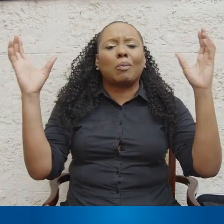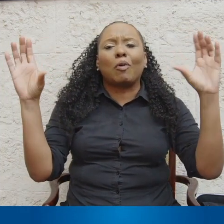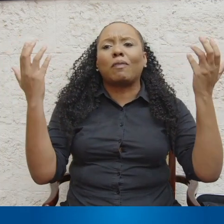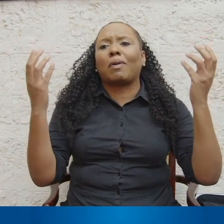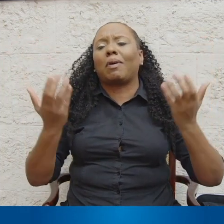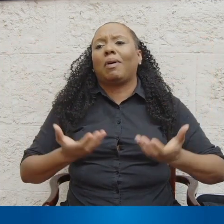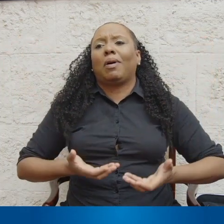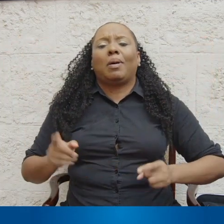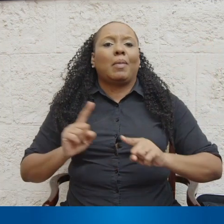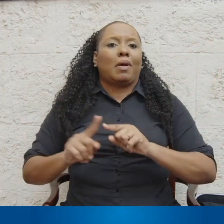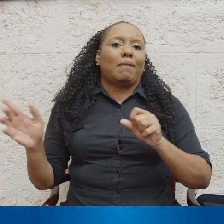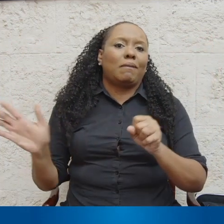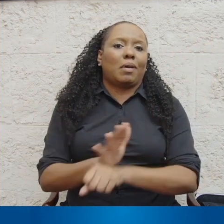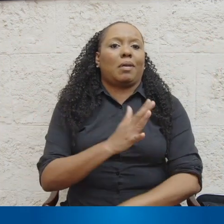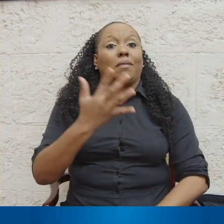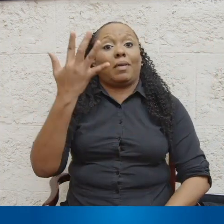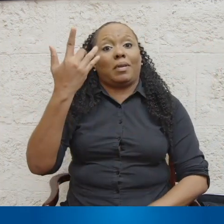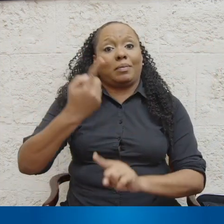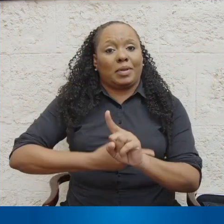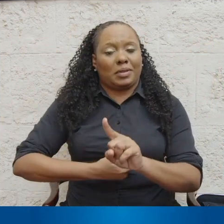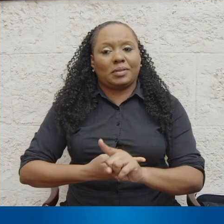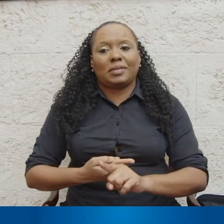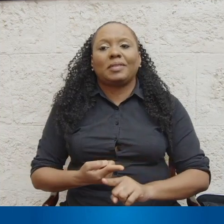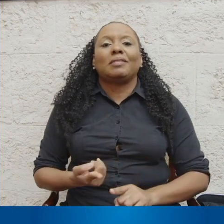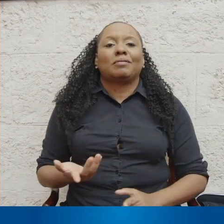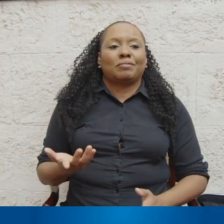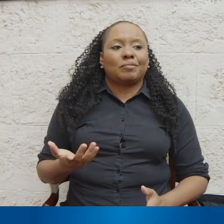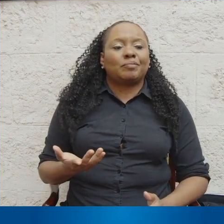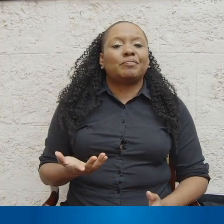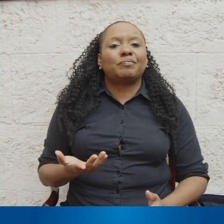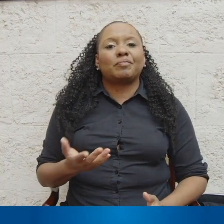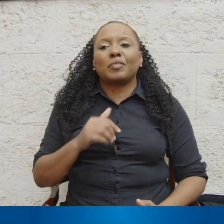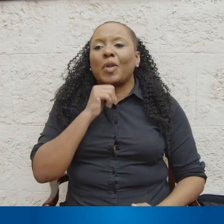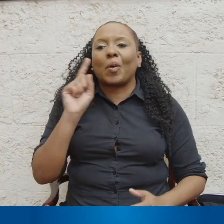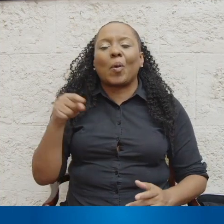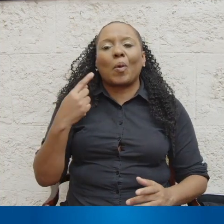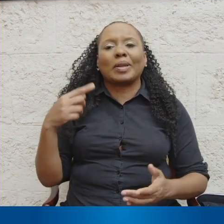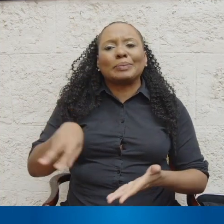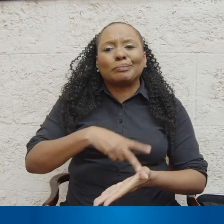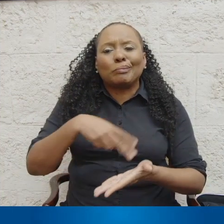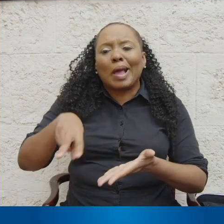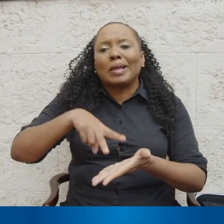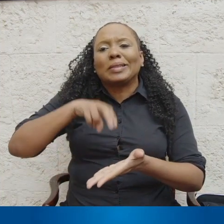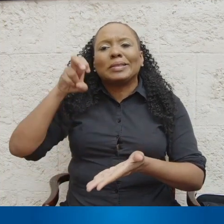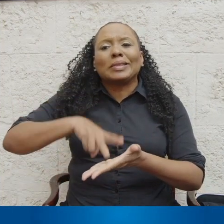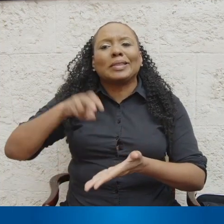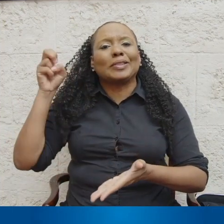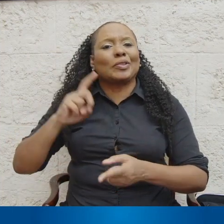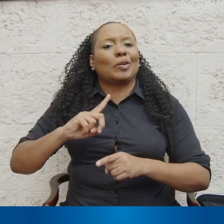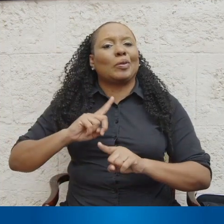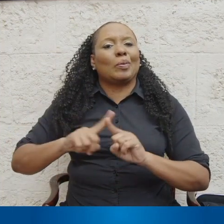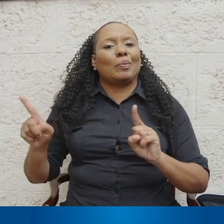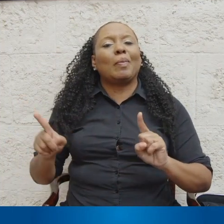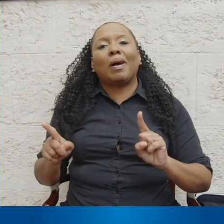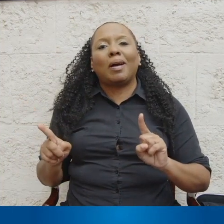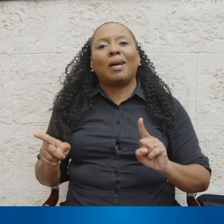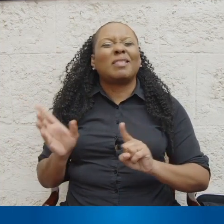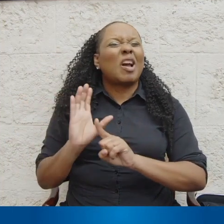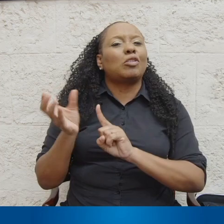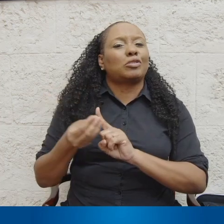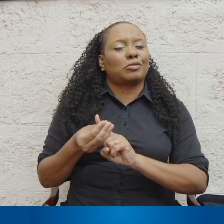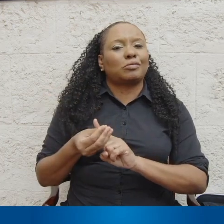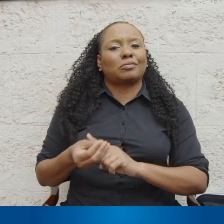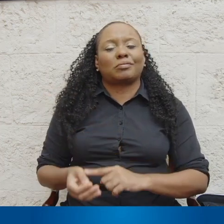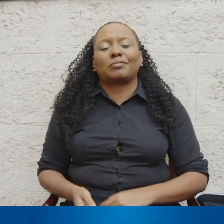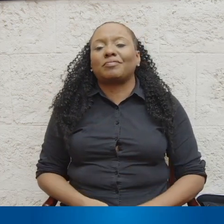that full season of self-reflection and discovery and celebration. There are a number of innovations that we will be